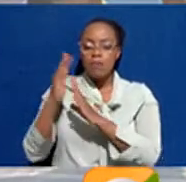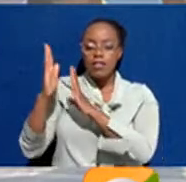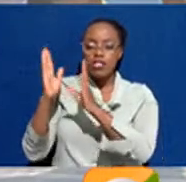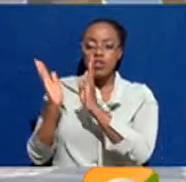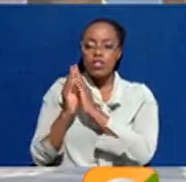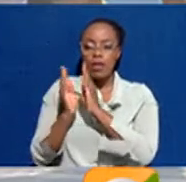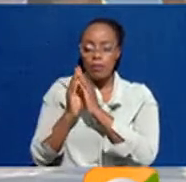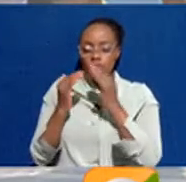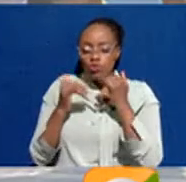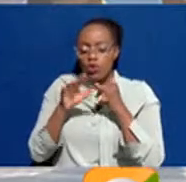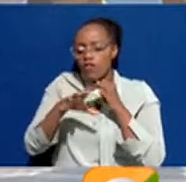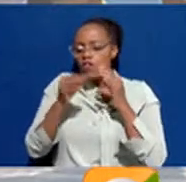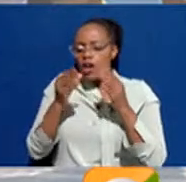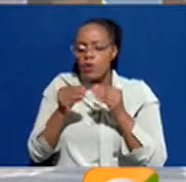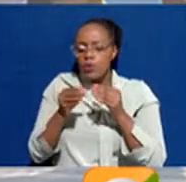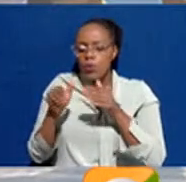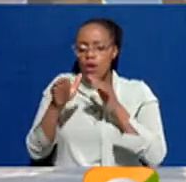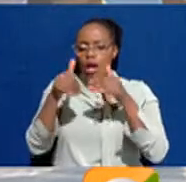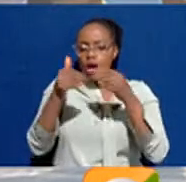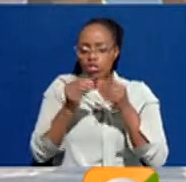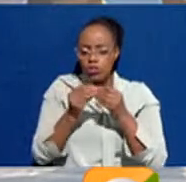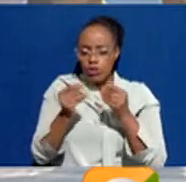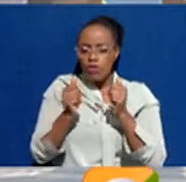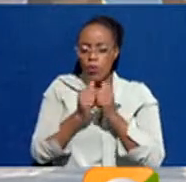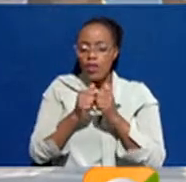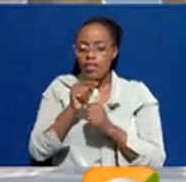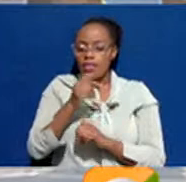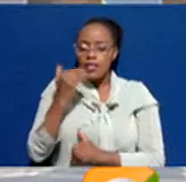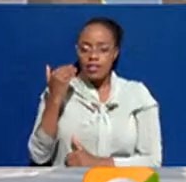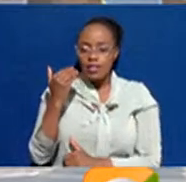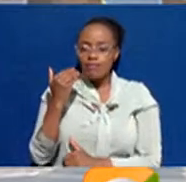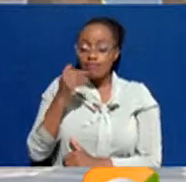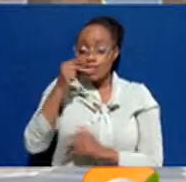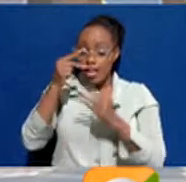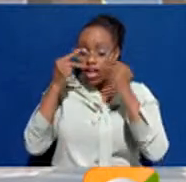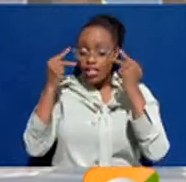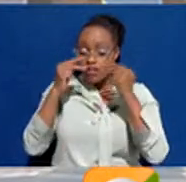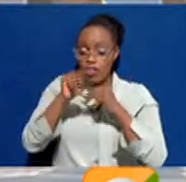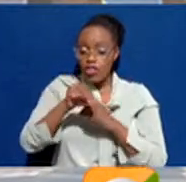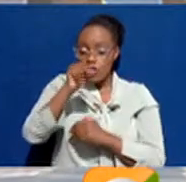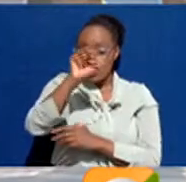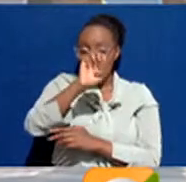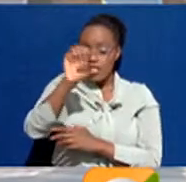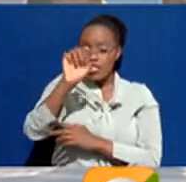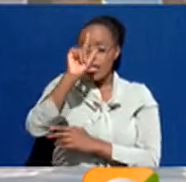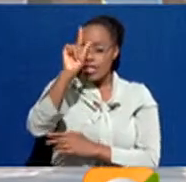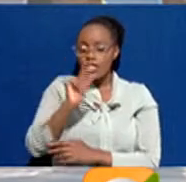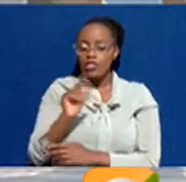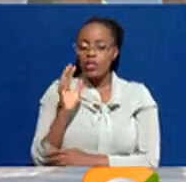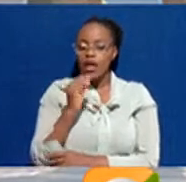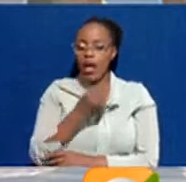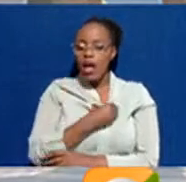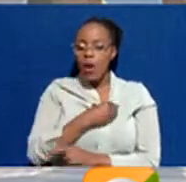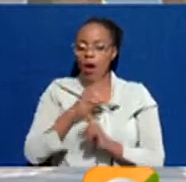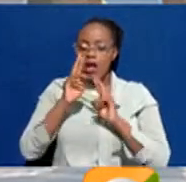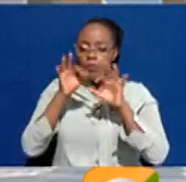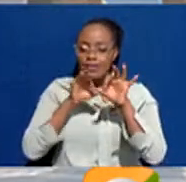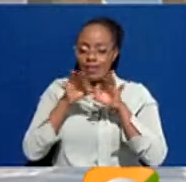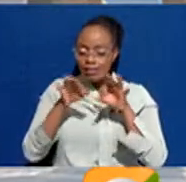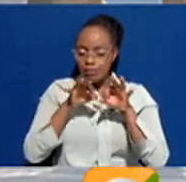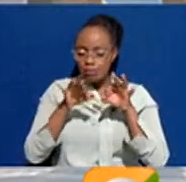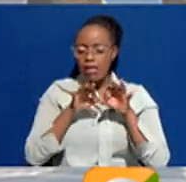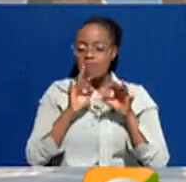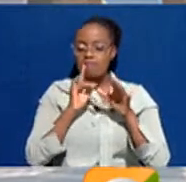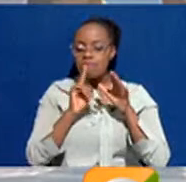meeting to find ways of dealing with Alshabaab insurgents in northeastern region. And as Ayub Abdikadir reports, the leaders